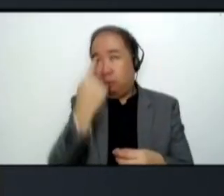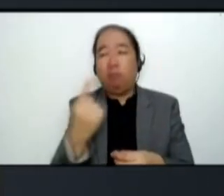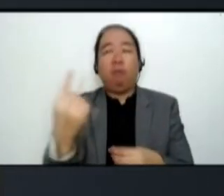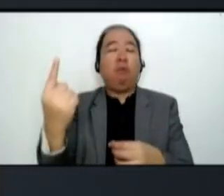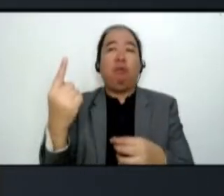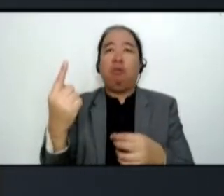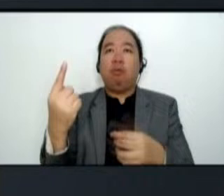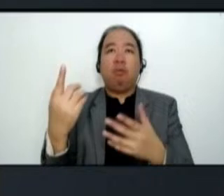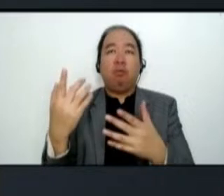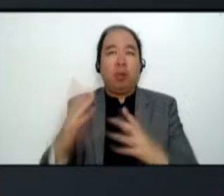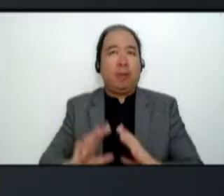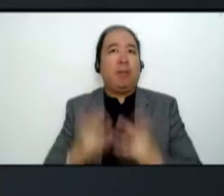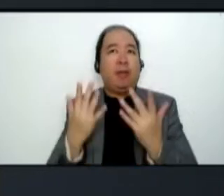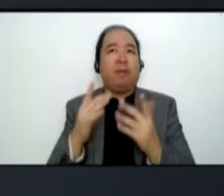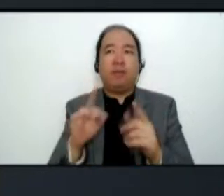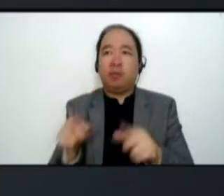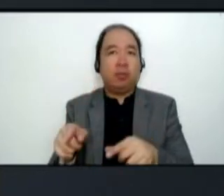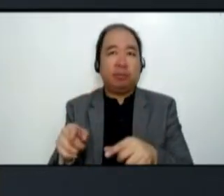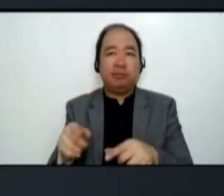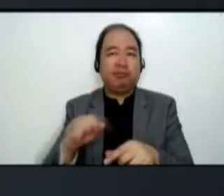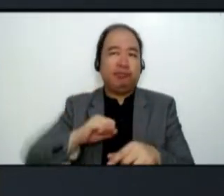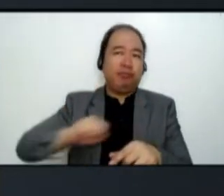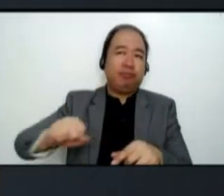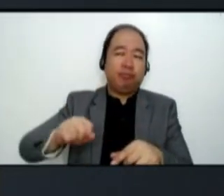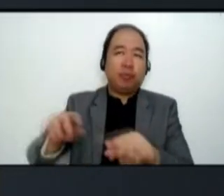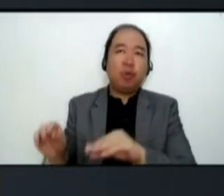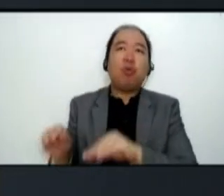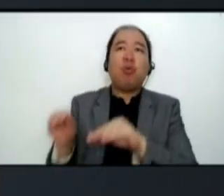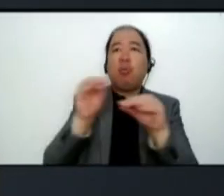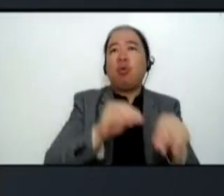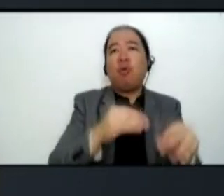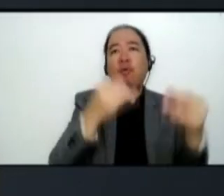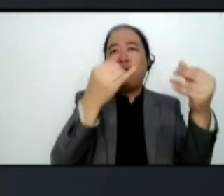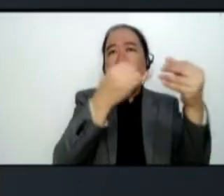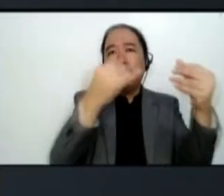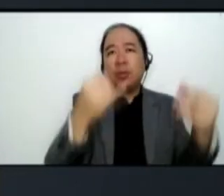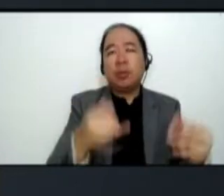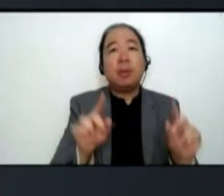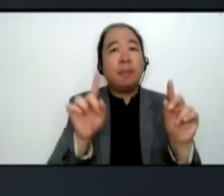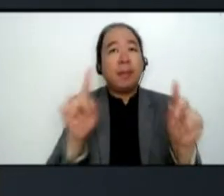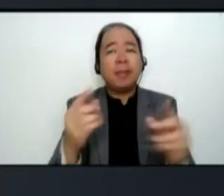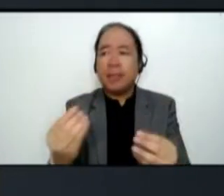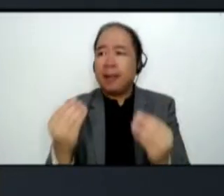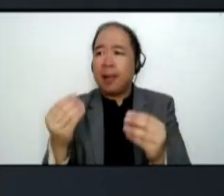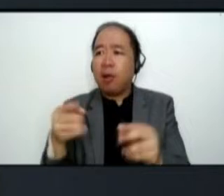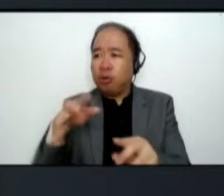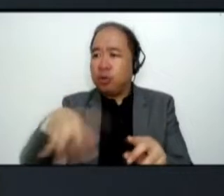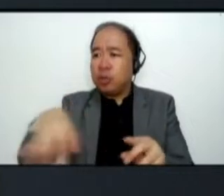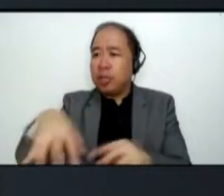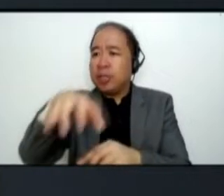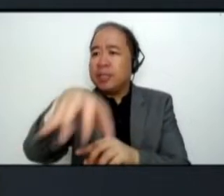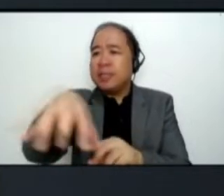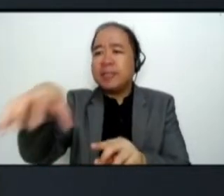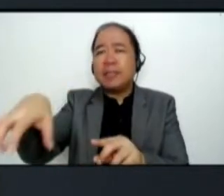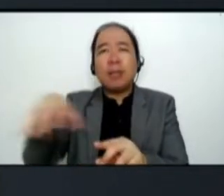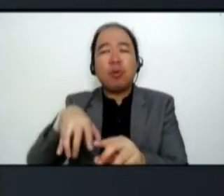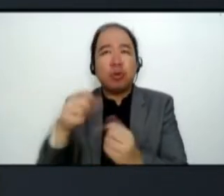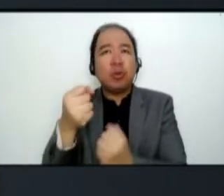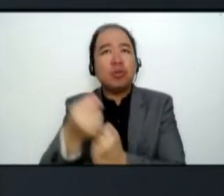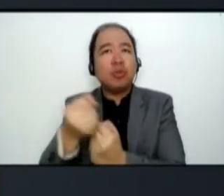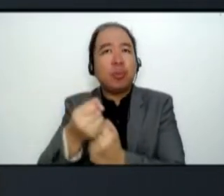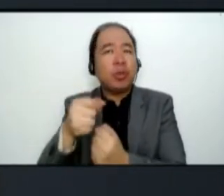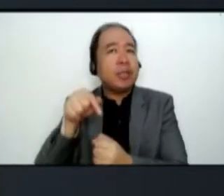institutions. How we can leverage on the neighborhood community and maybe technology to work out